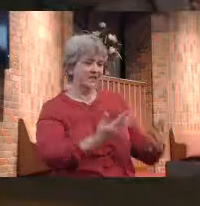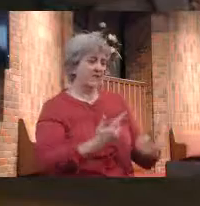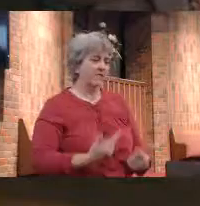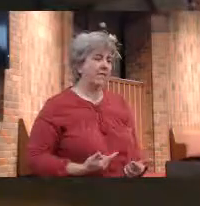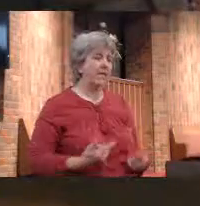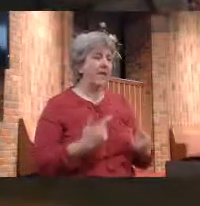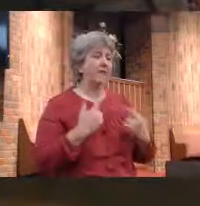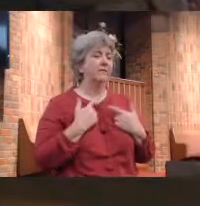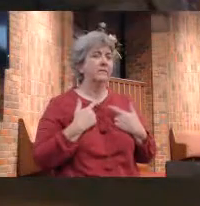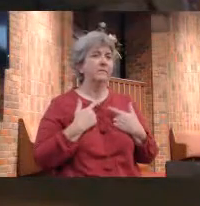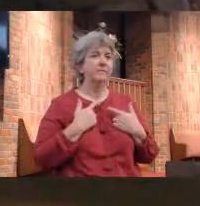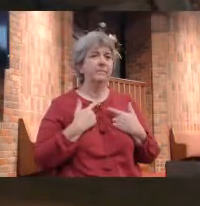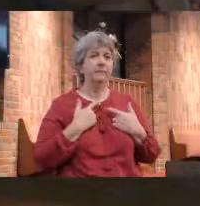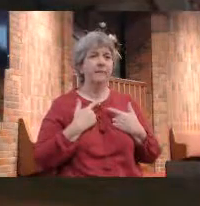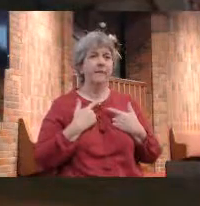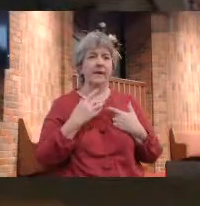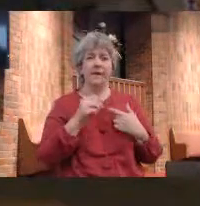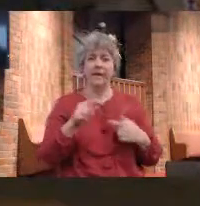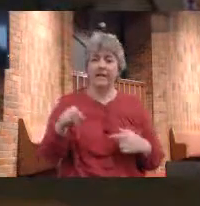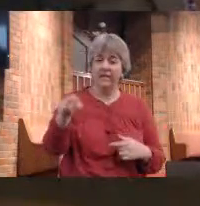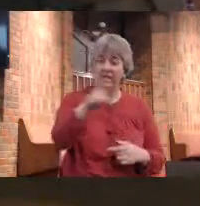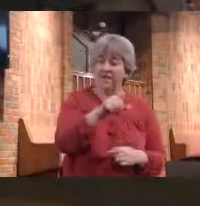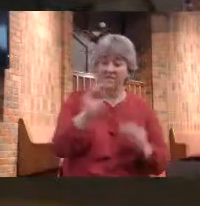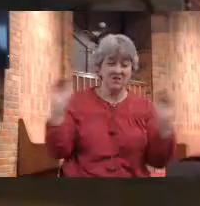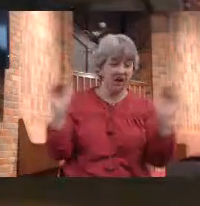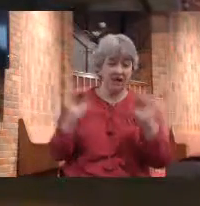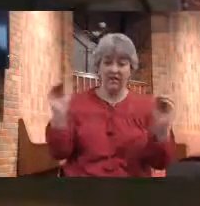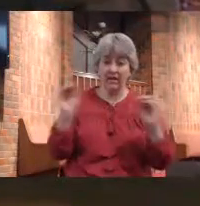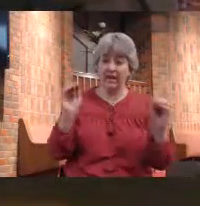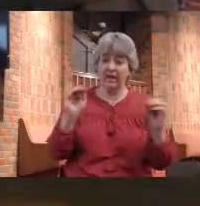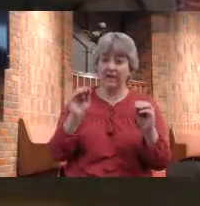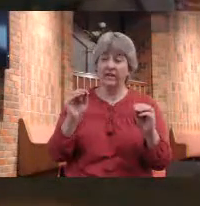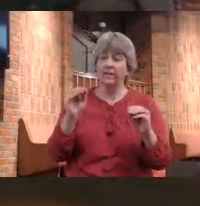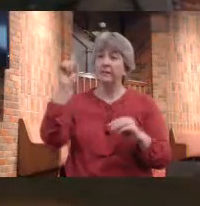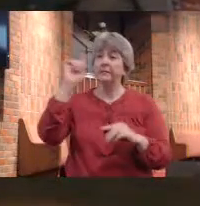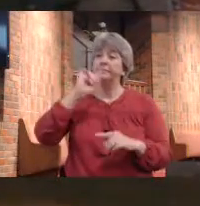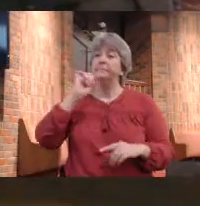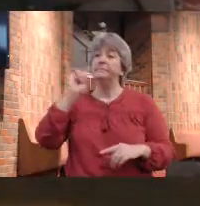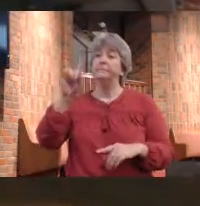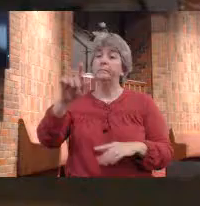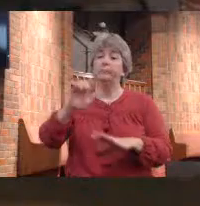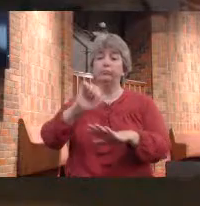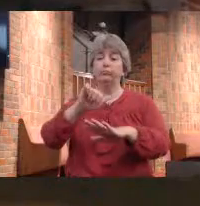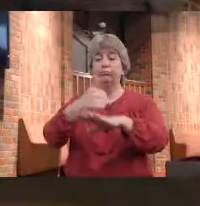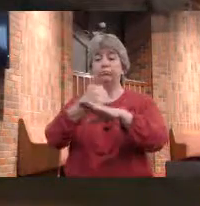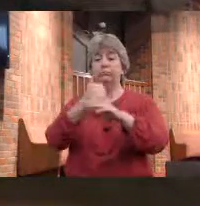calls those things which do not exist as though they did,